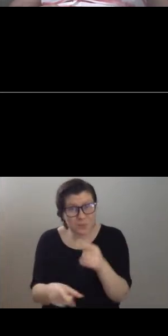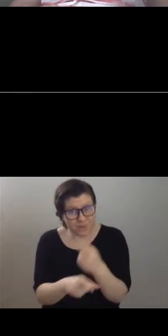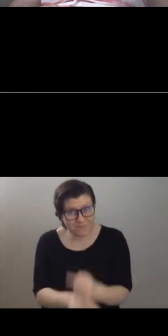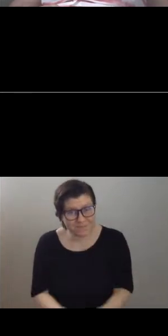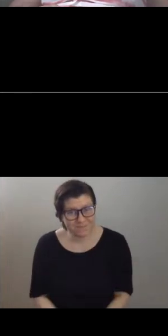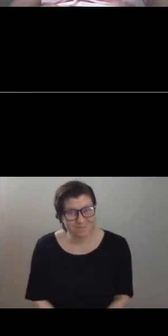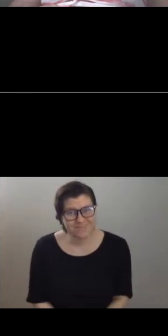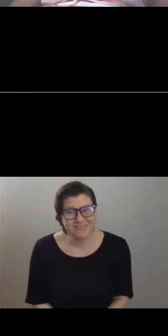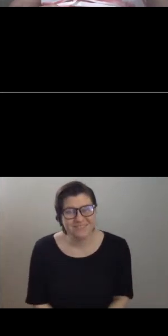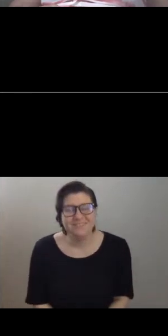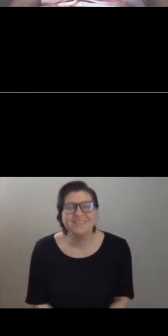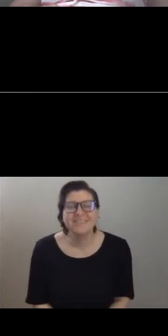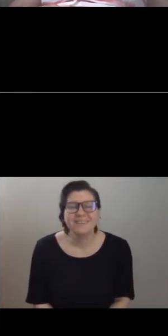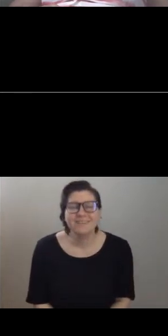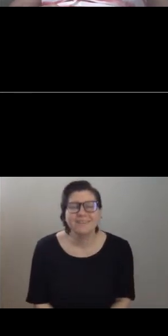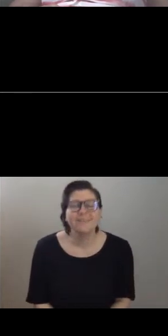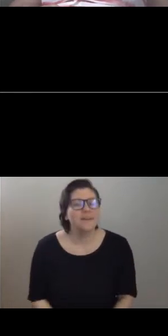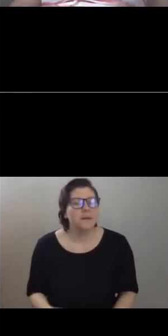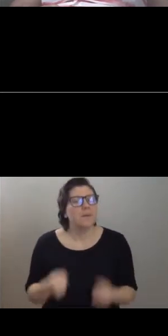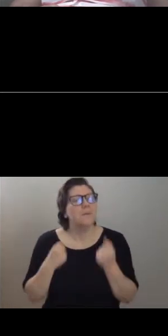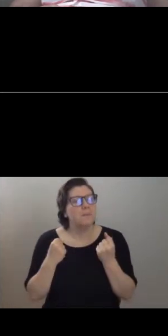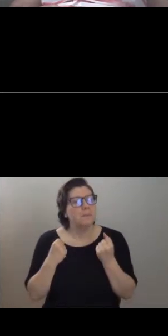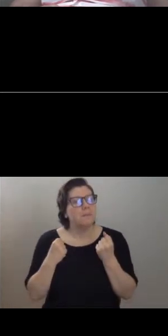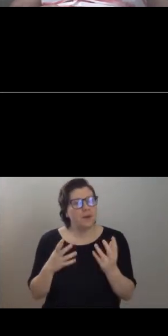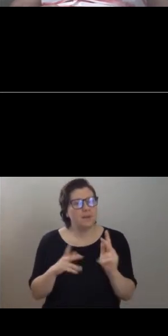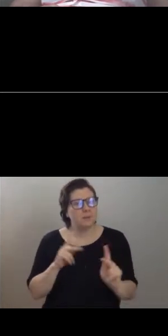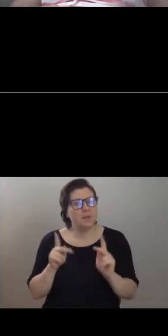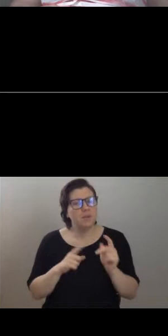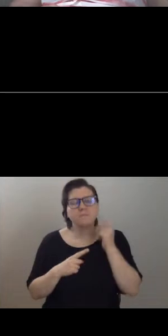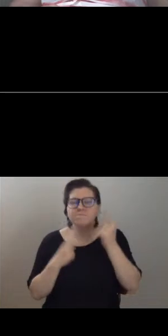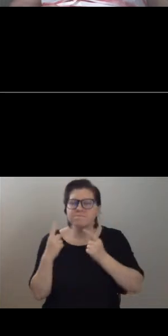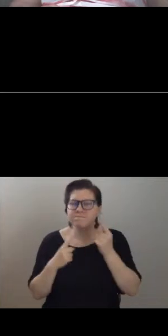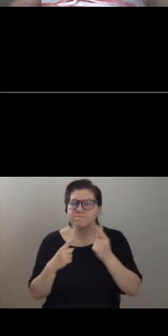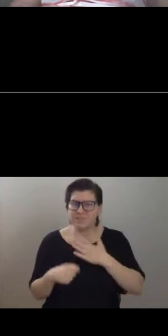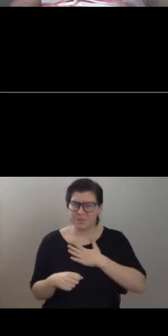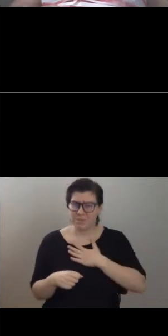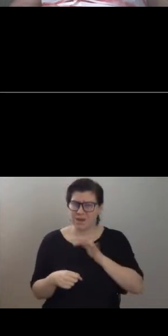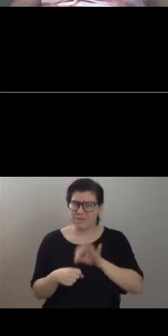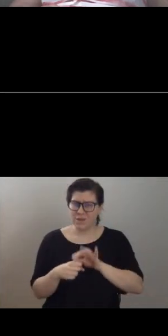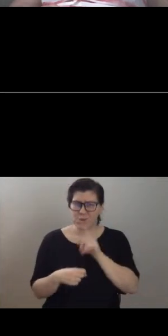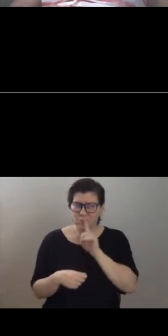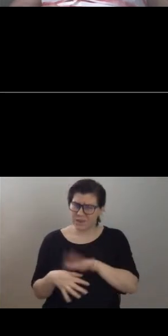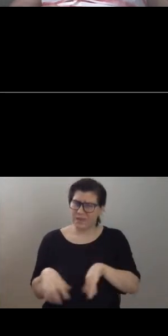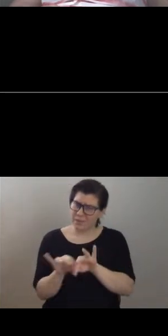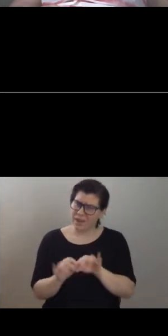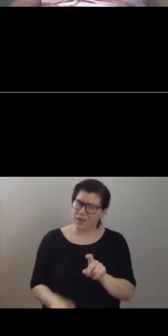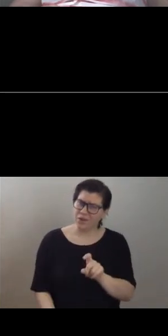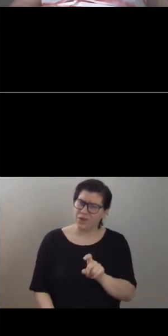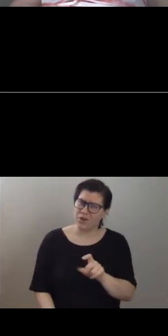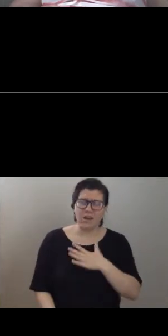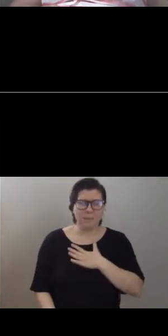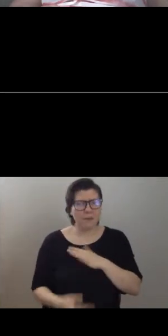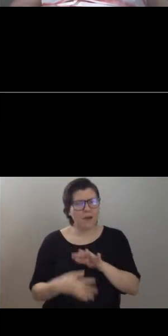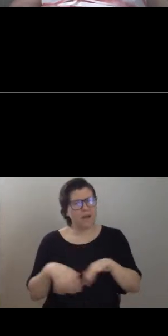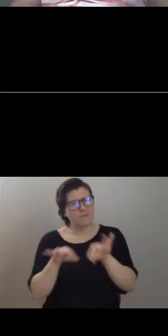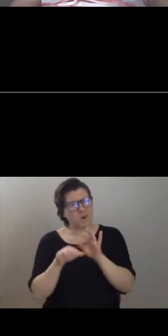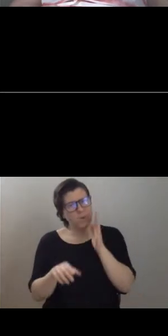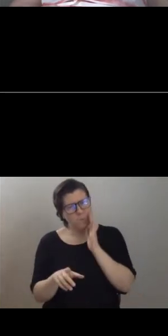Many people often wonder, does my vote really matter? Does my vote make an